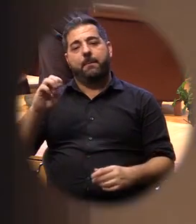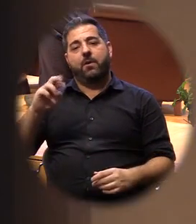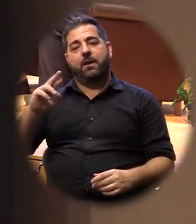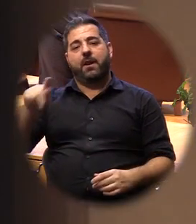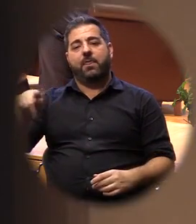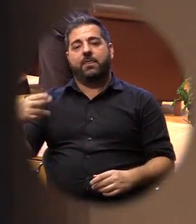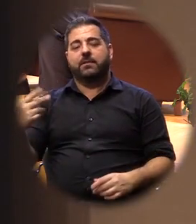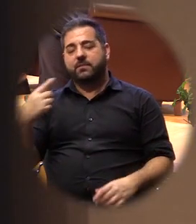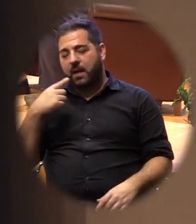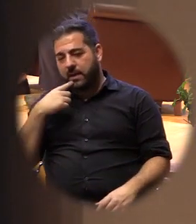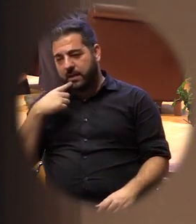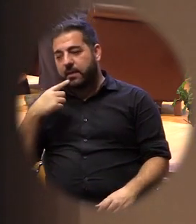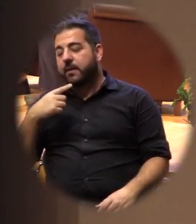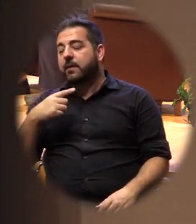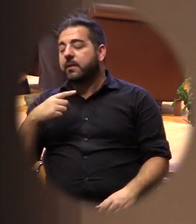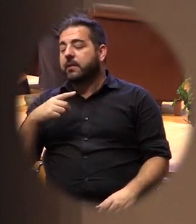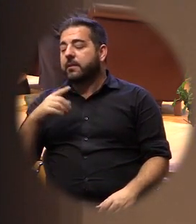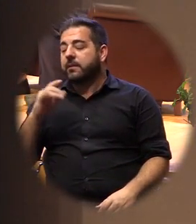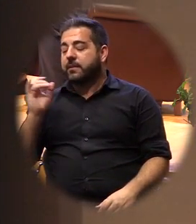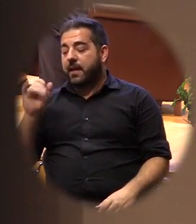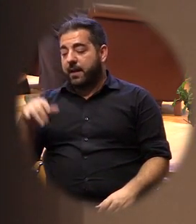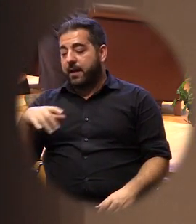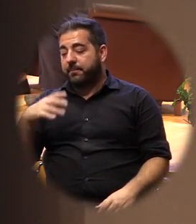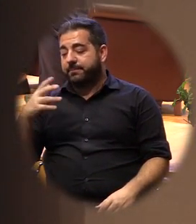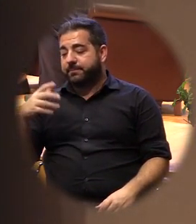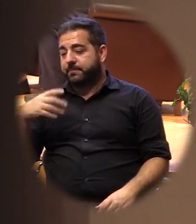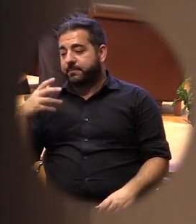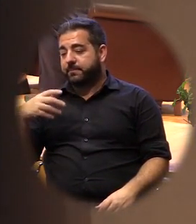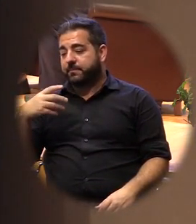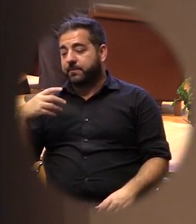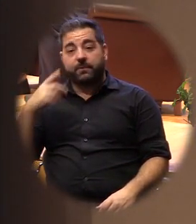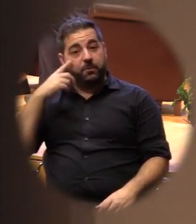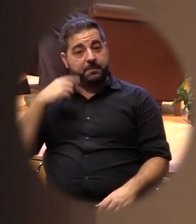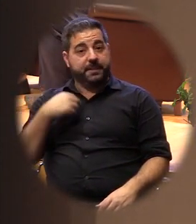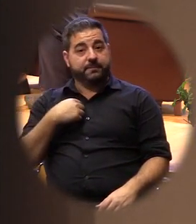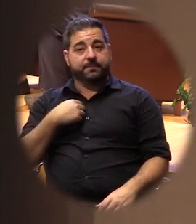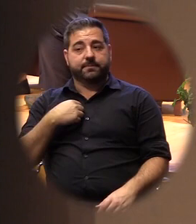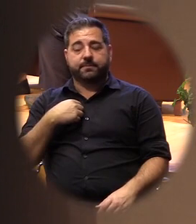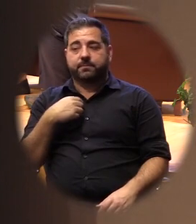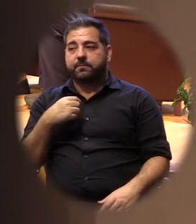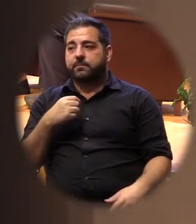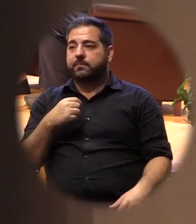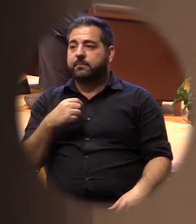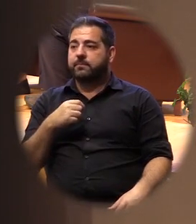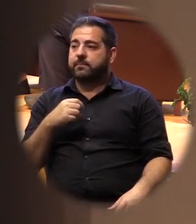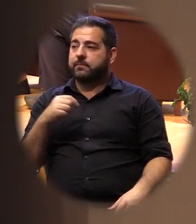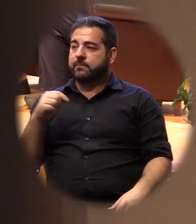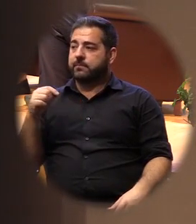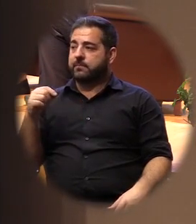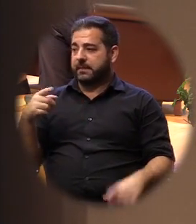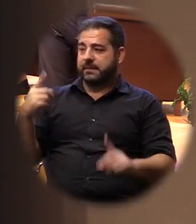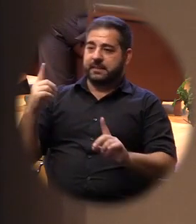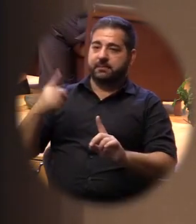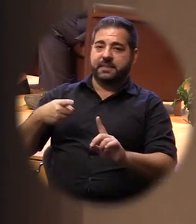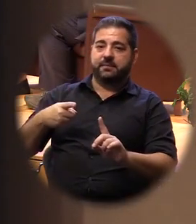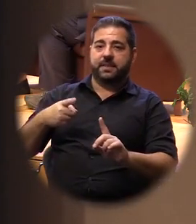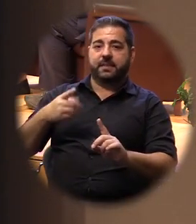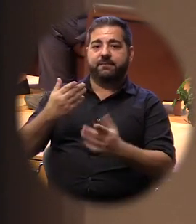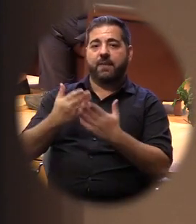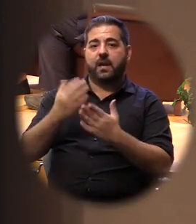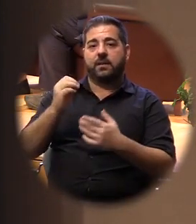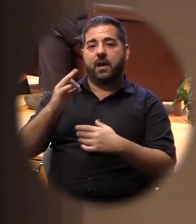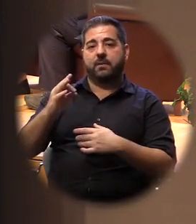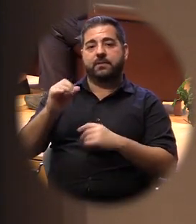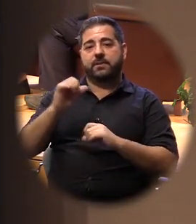this regard which is that is that um for me the specific facts of science